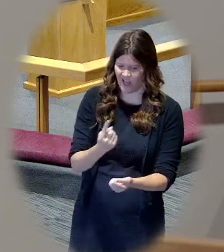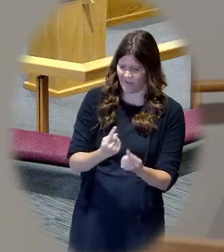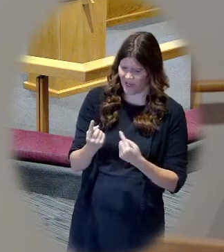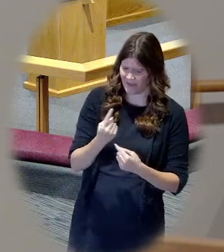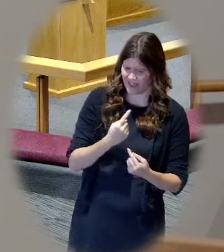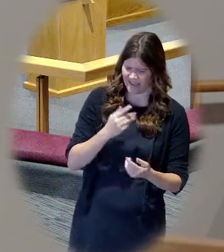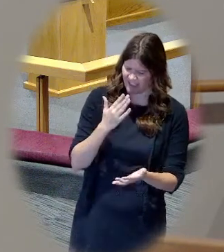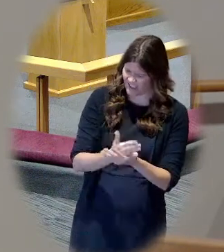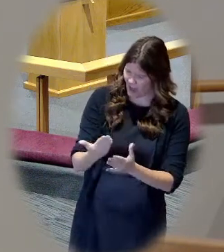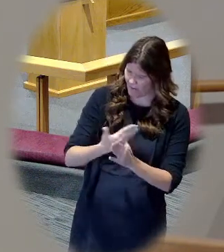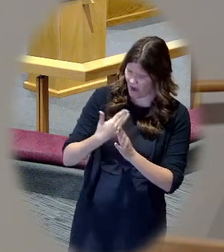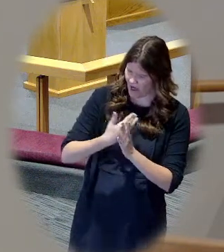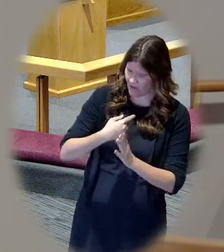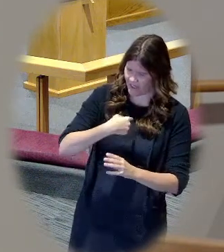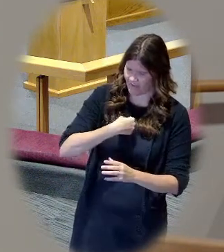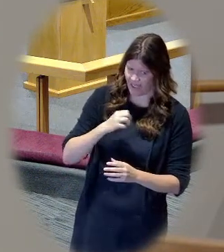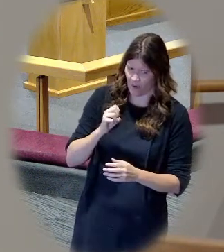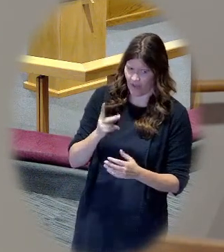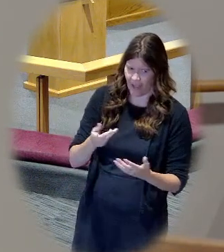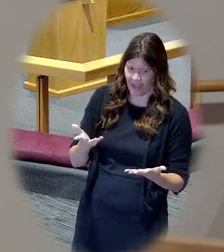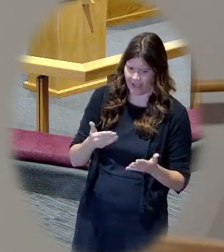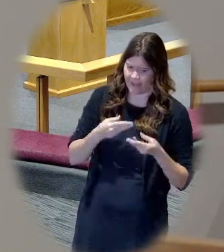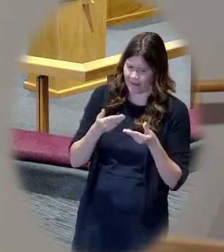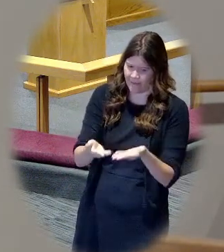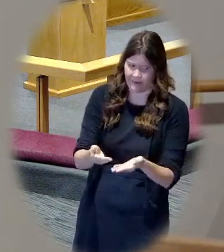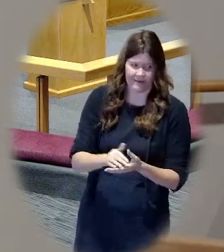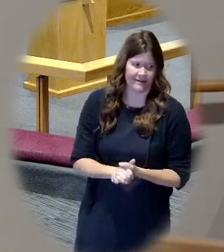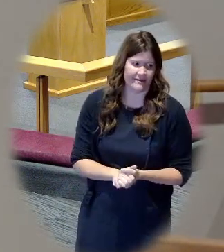Quit bothering me, okay.